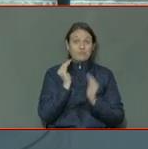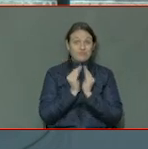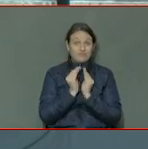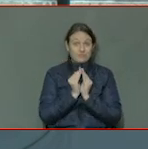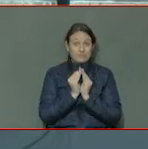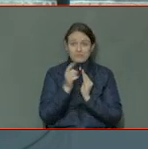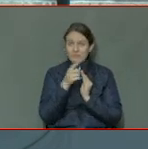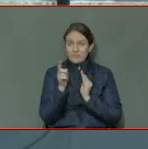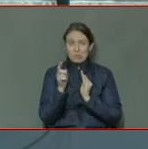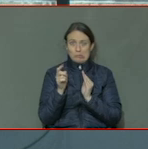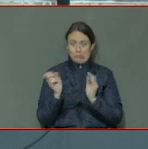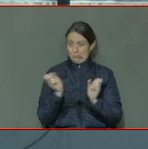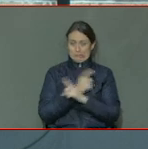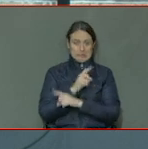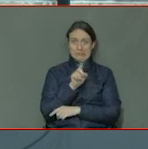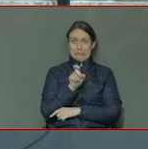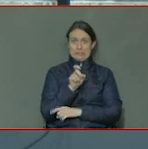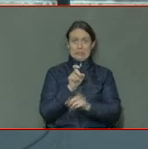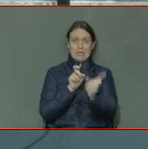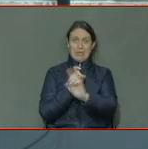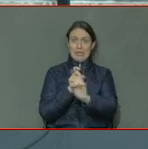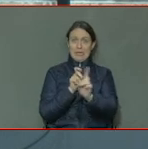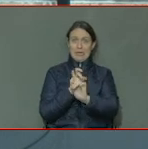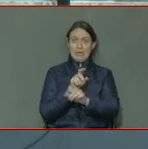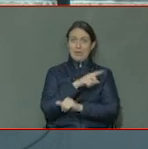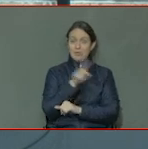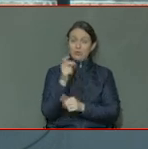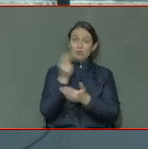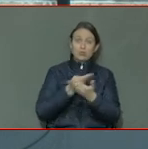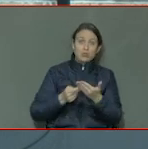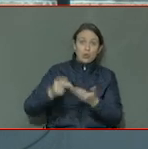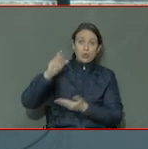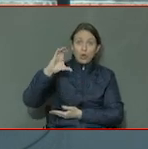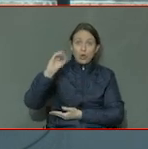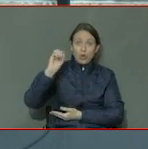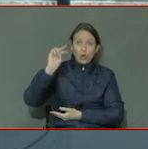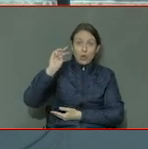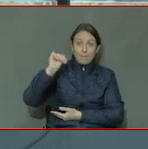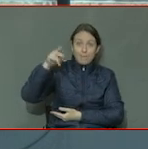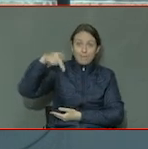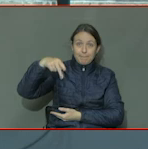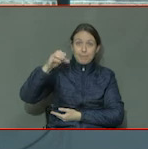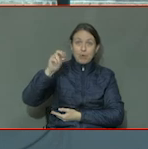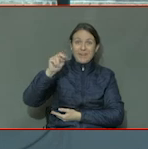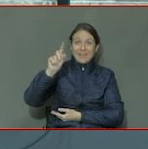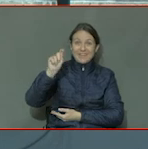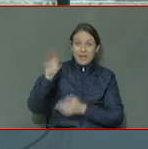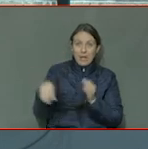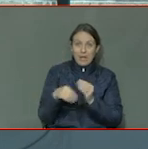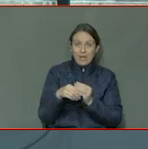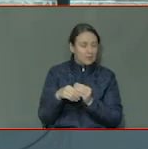leave it open. And don't draw the components in. No components are